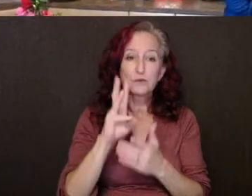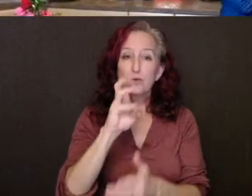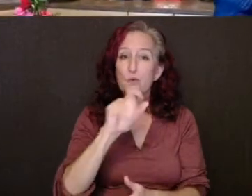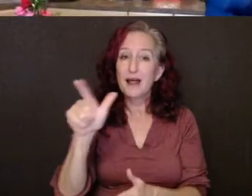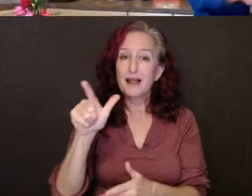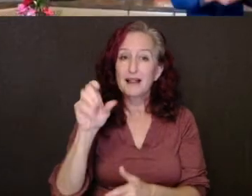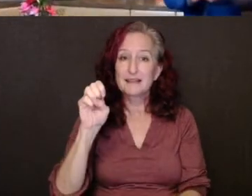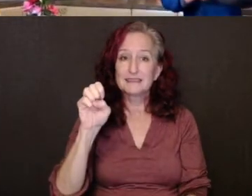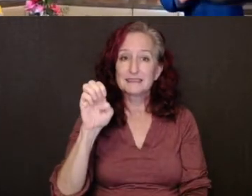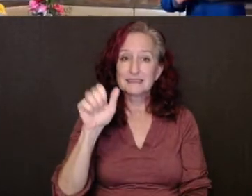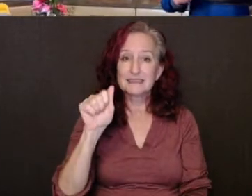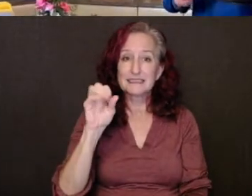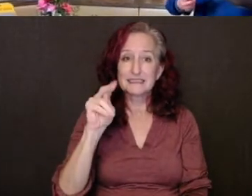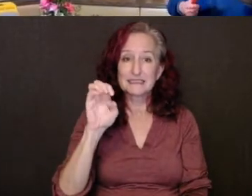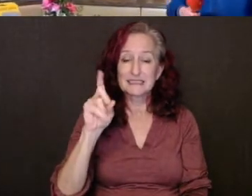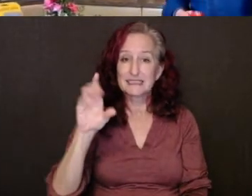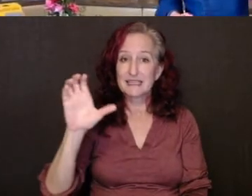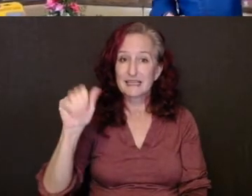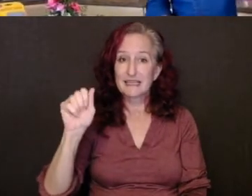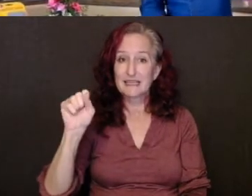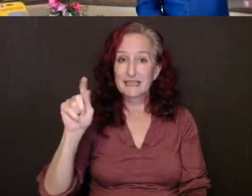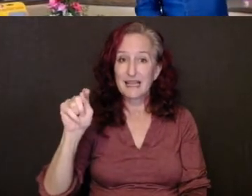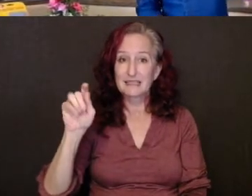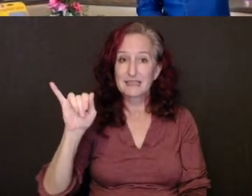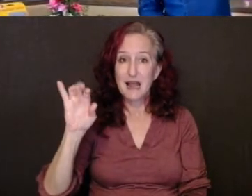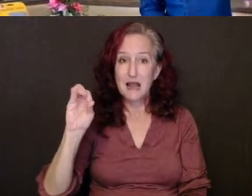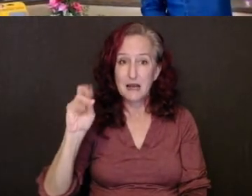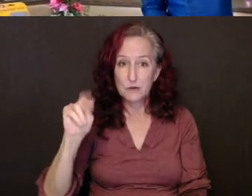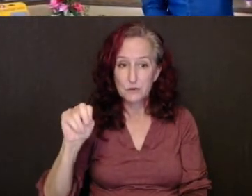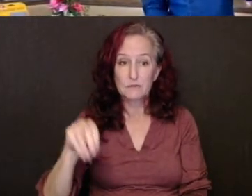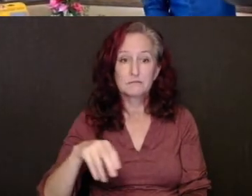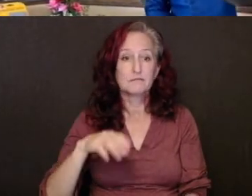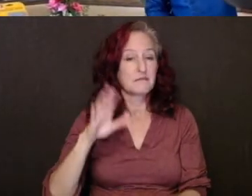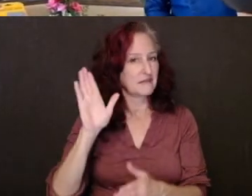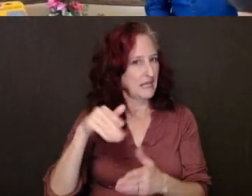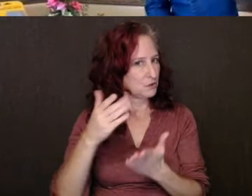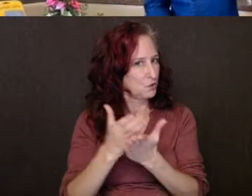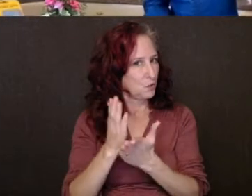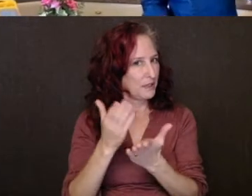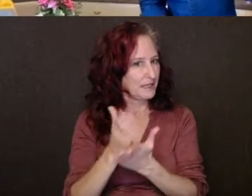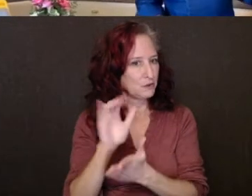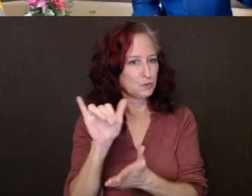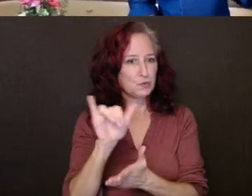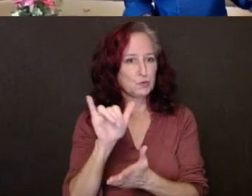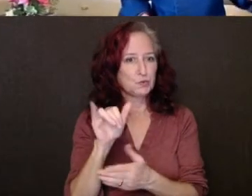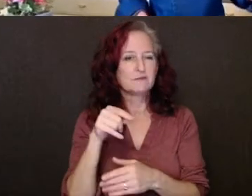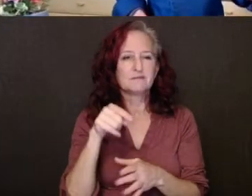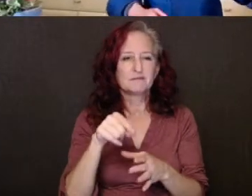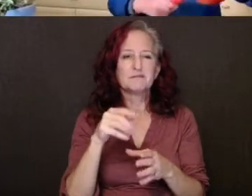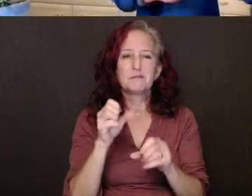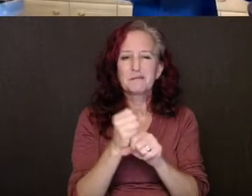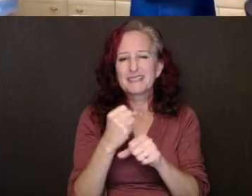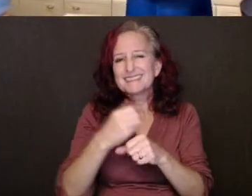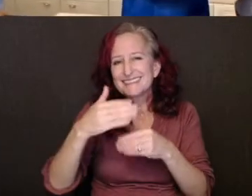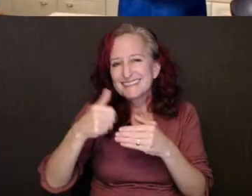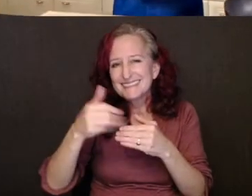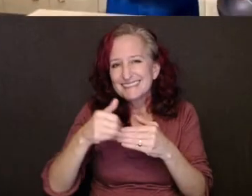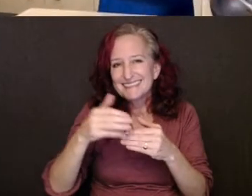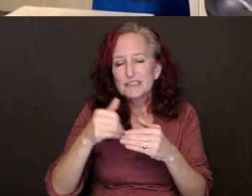there are a lot of things available. This is circular. You can use anolon, circular, or any of the non-stick if